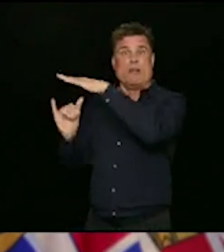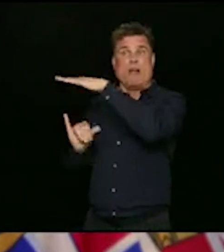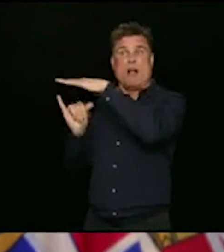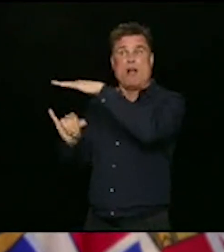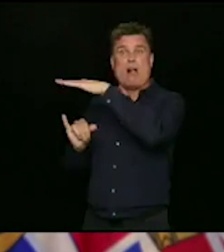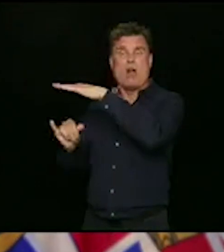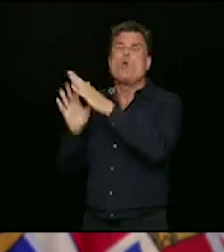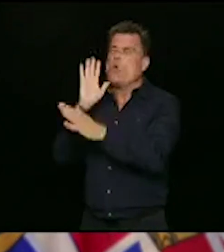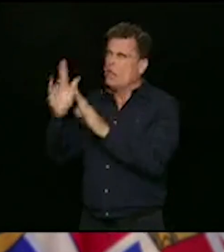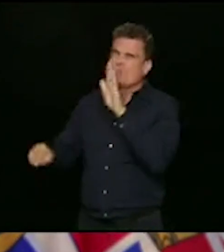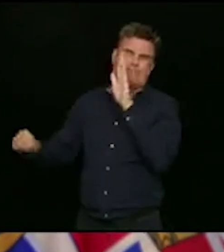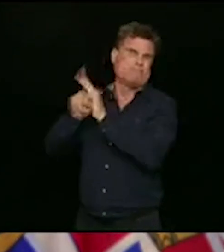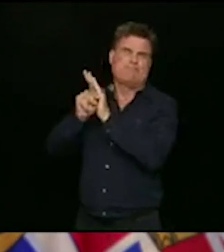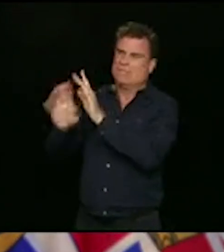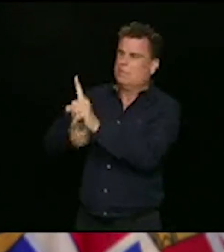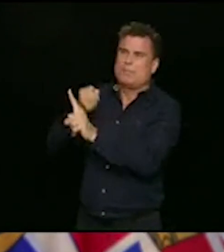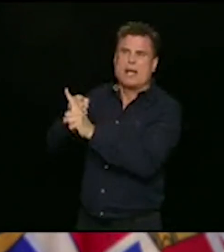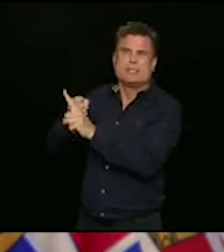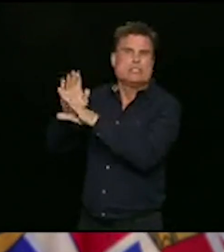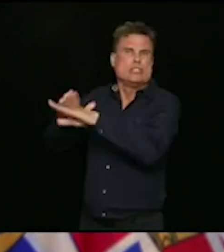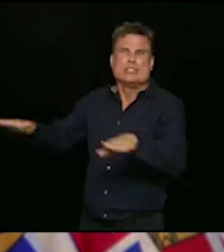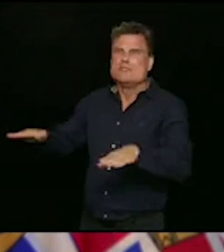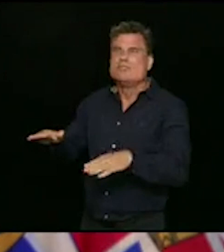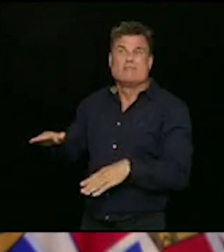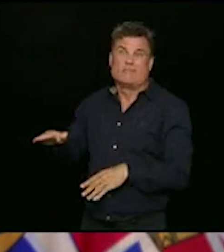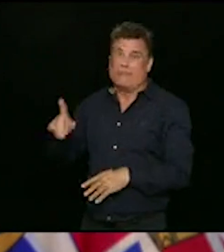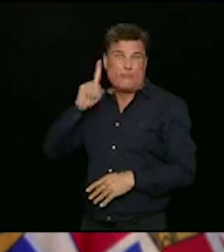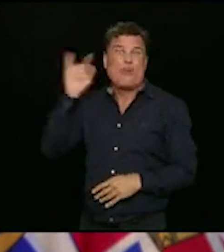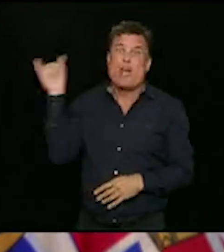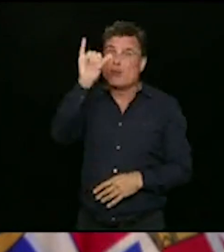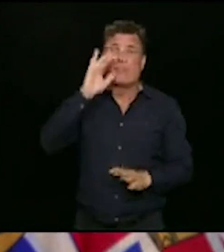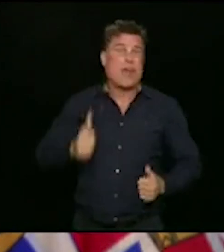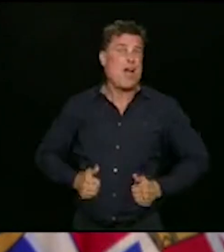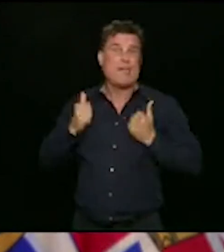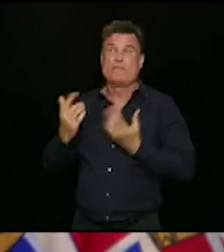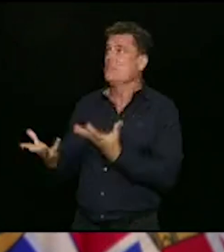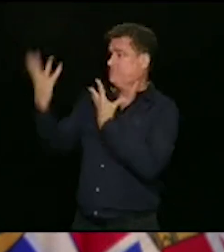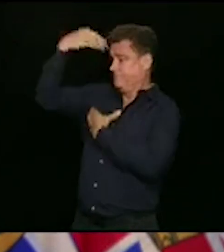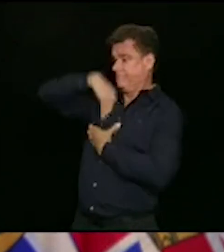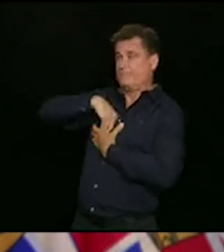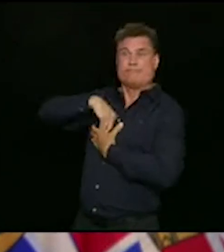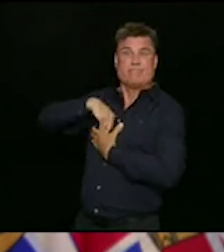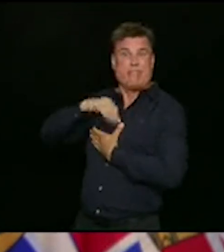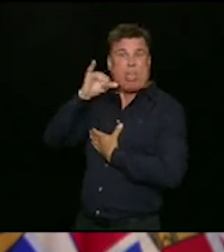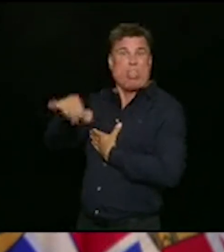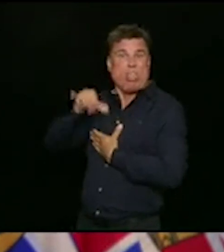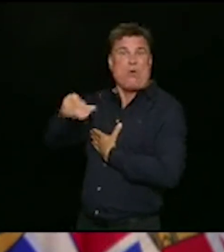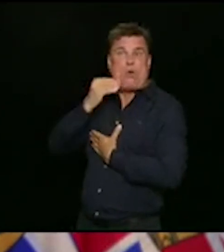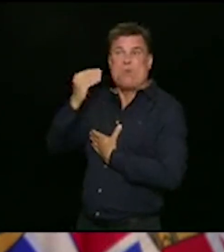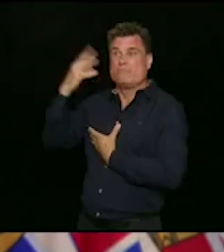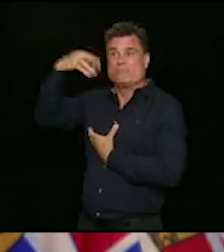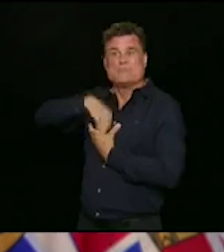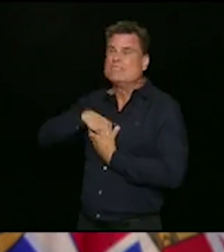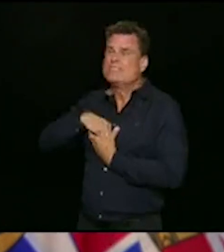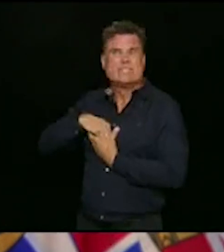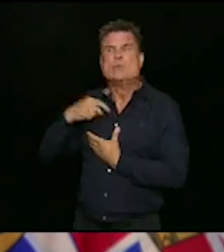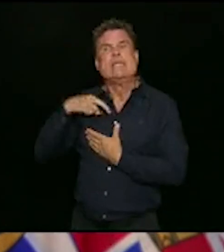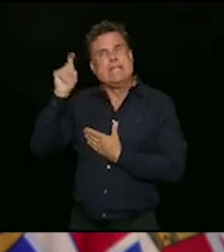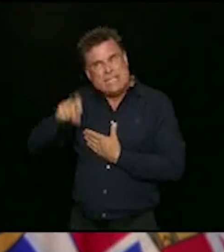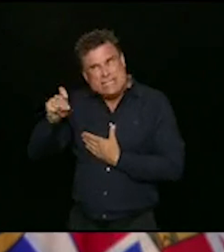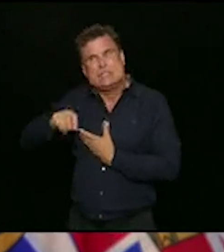the rest of their lives. It is that important for us to be able to have school, manage